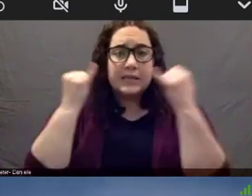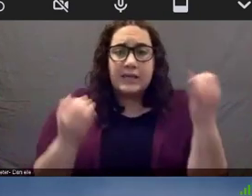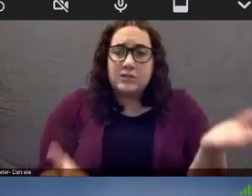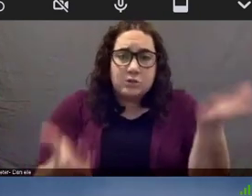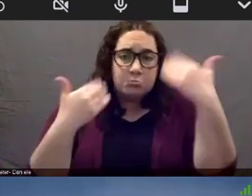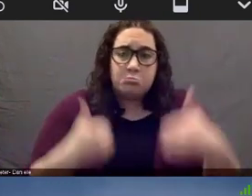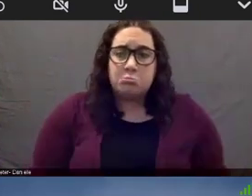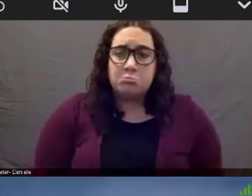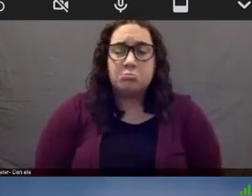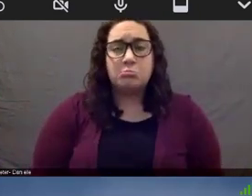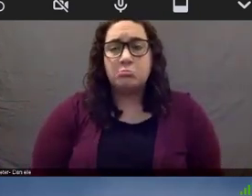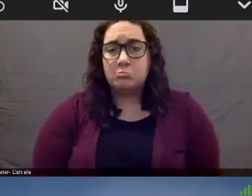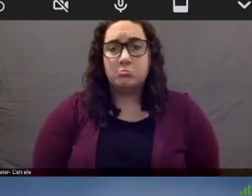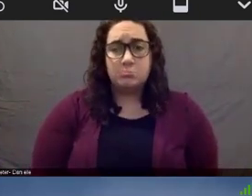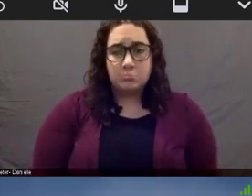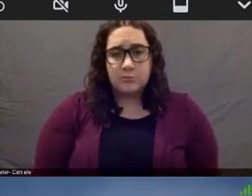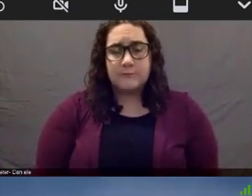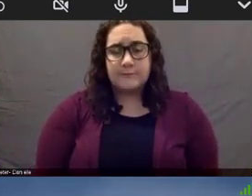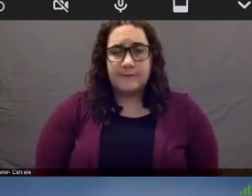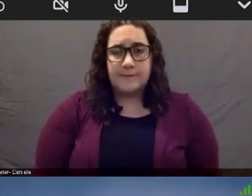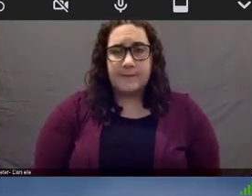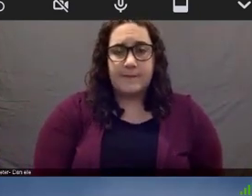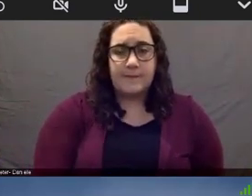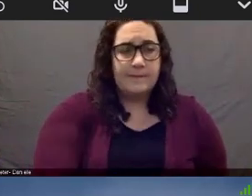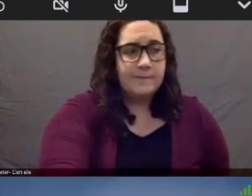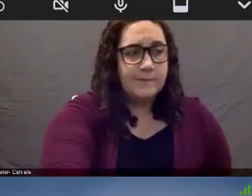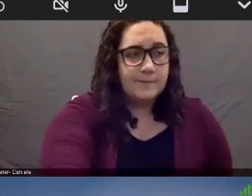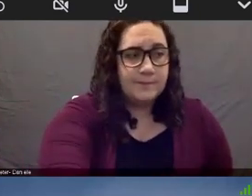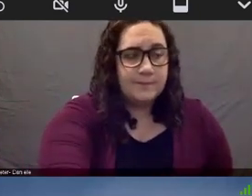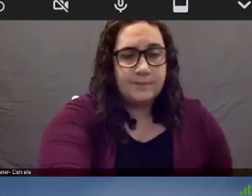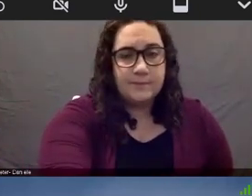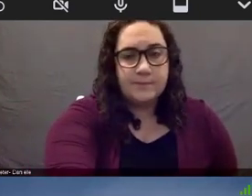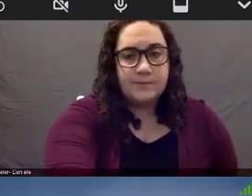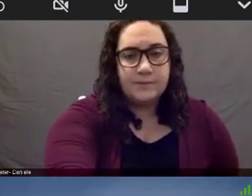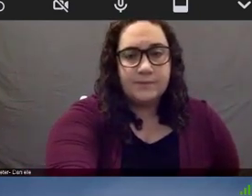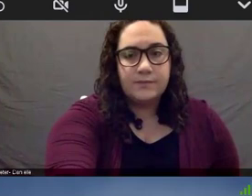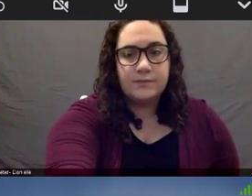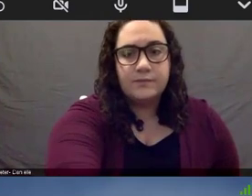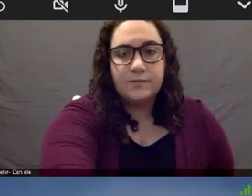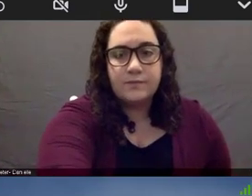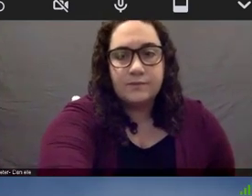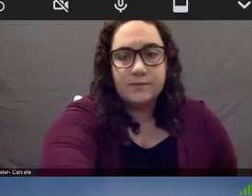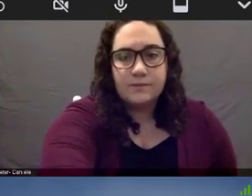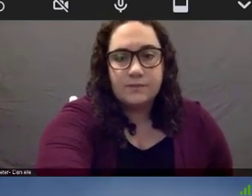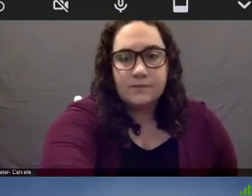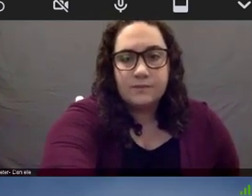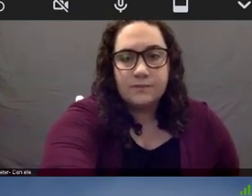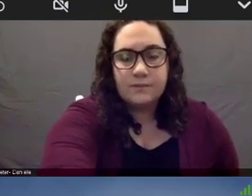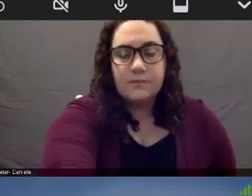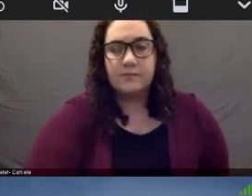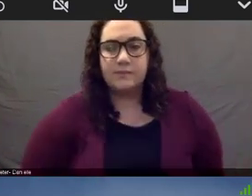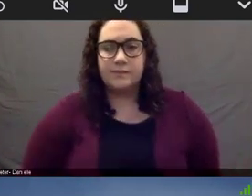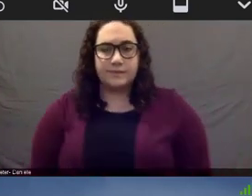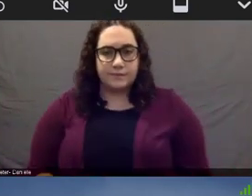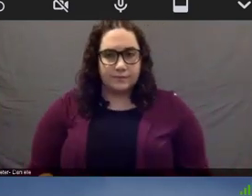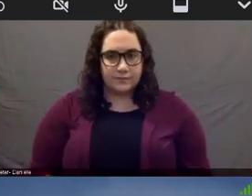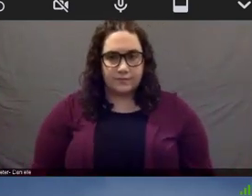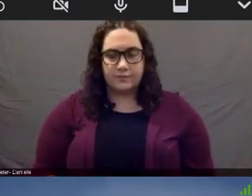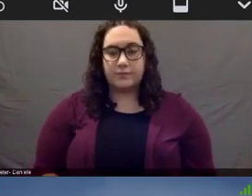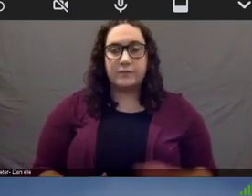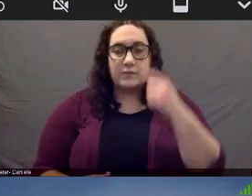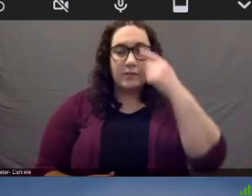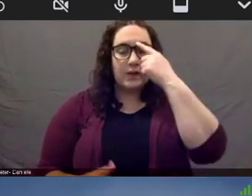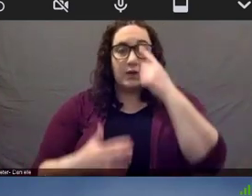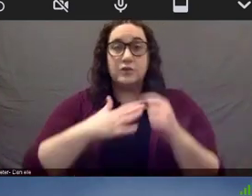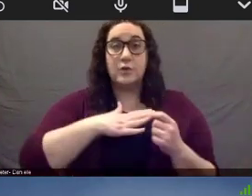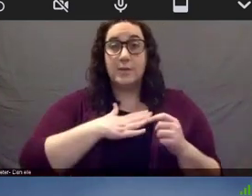So I think the goal of this class is to sort of review the whole class. So it might feel a little